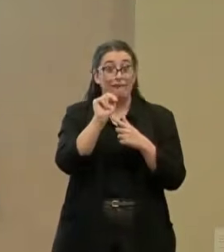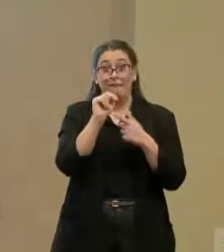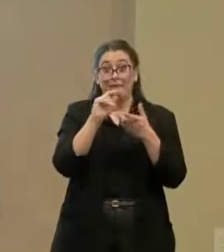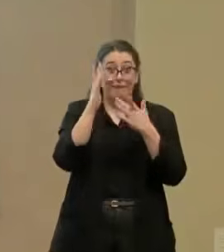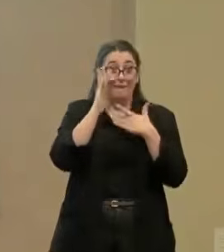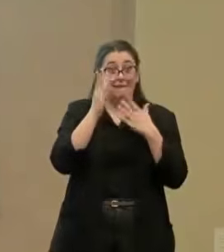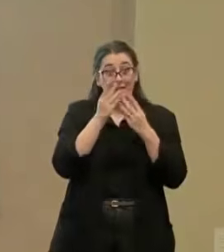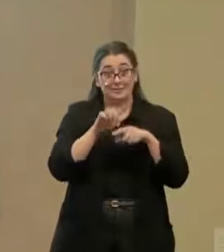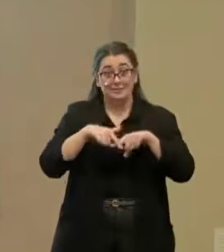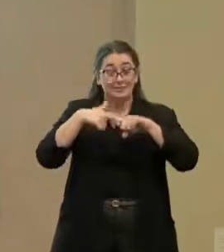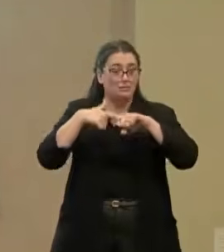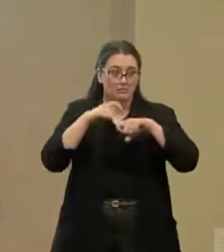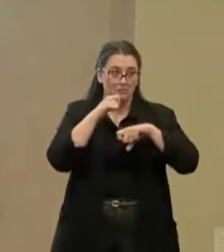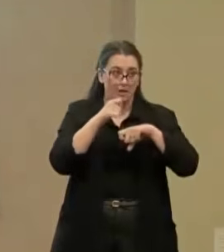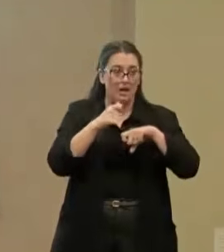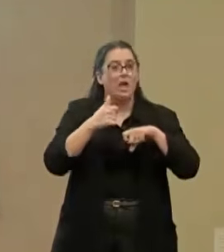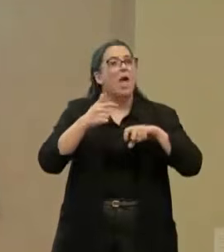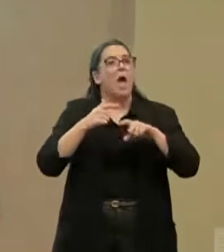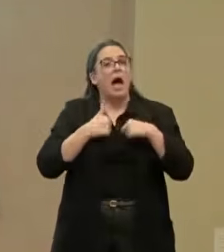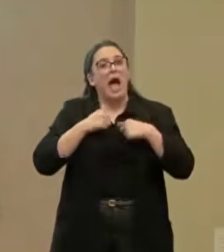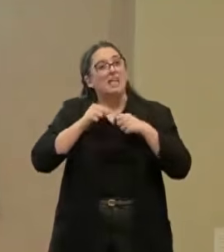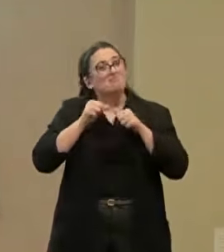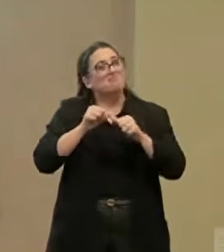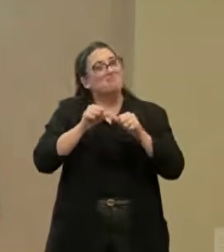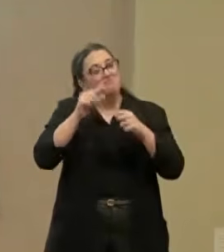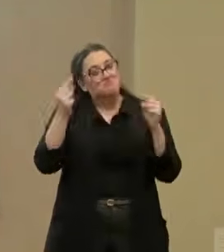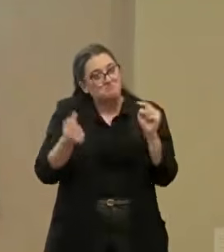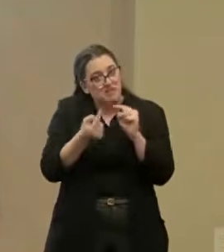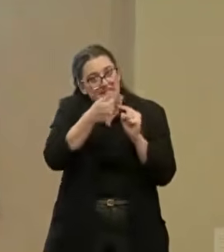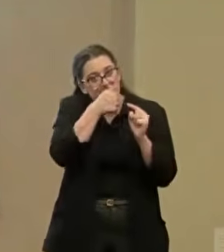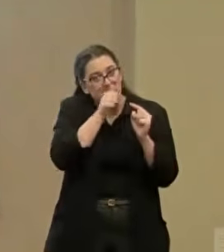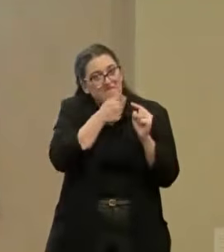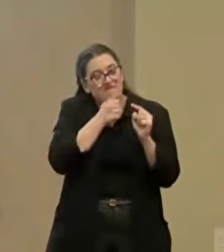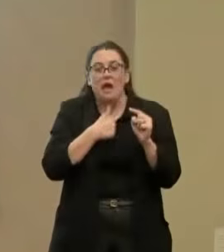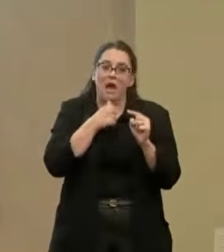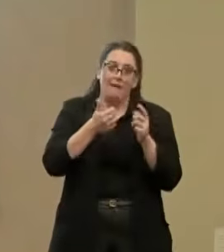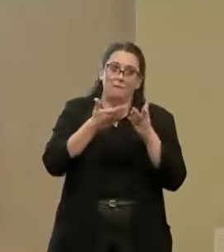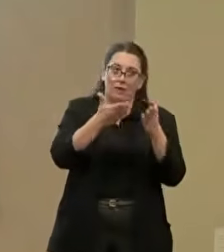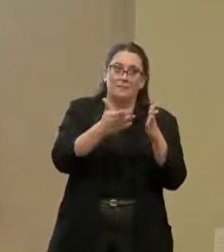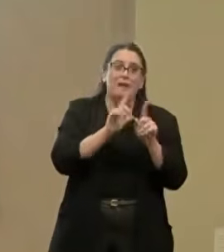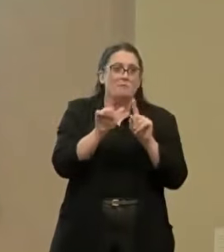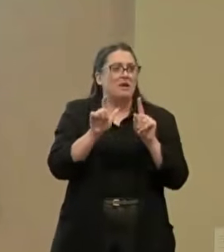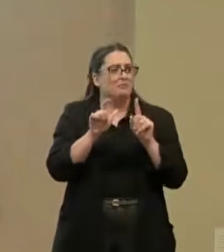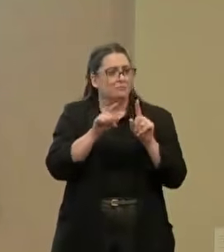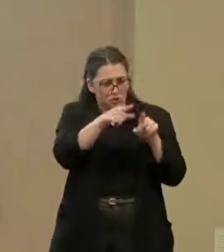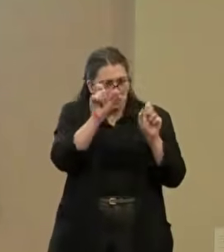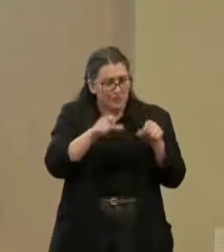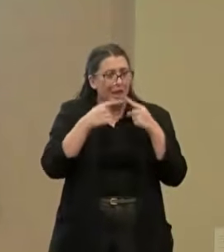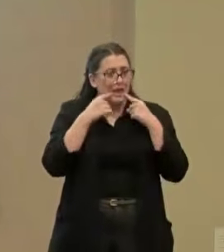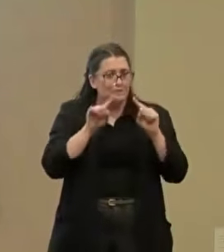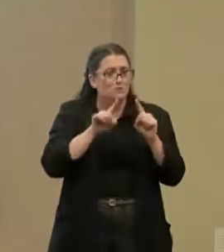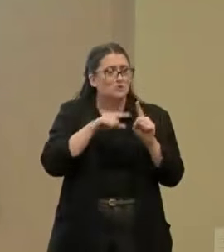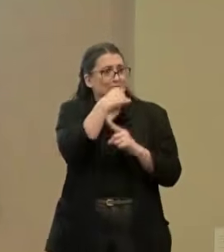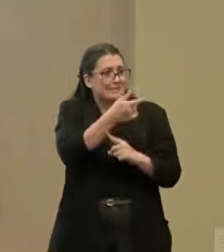which I don't advise at all. But just know that you can do it and keep telling yourself that, because I believe